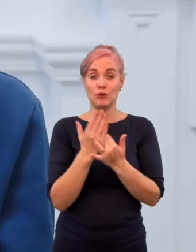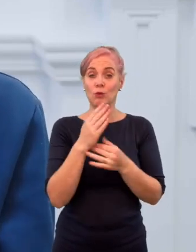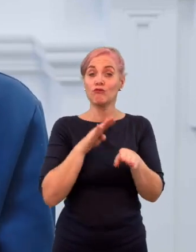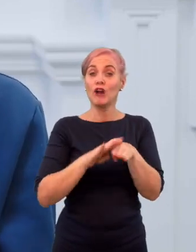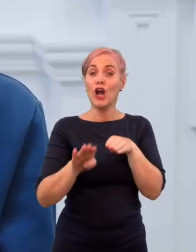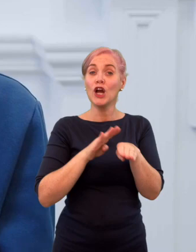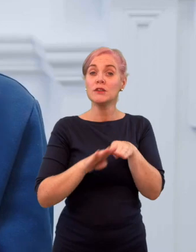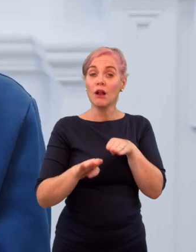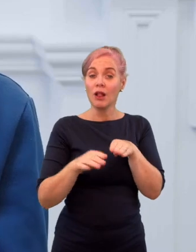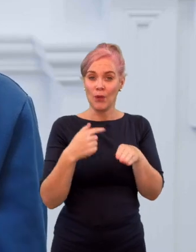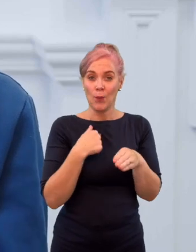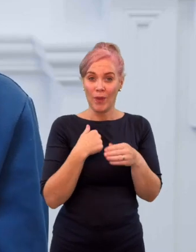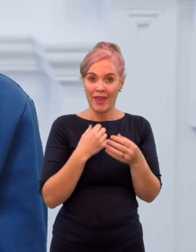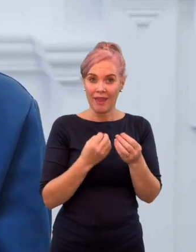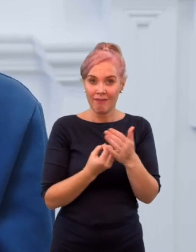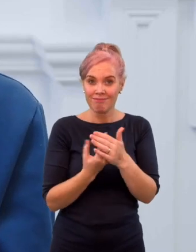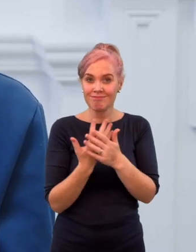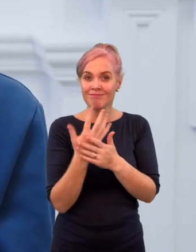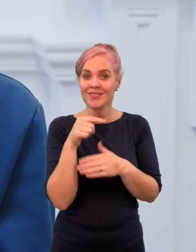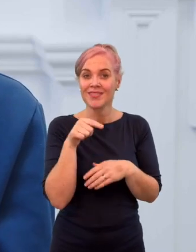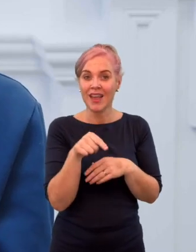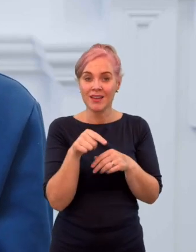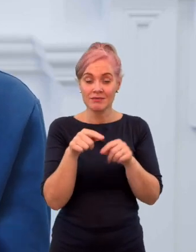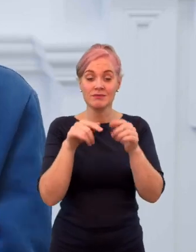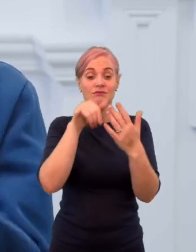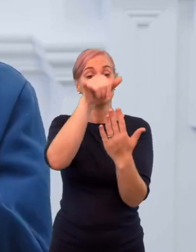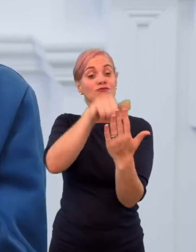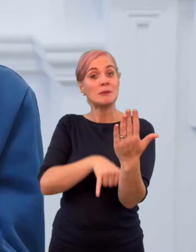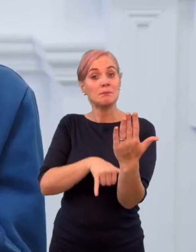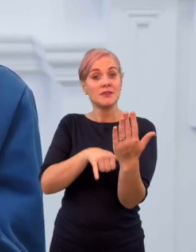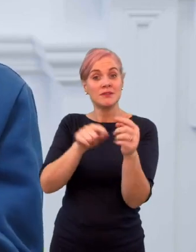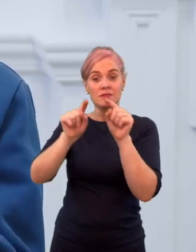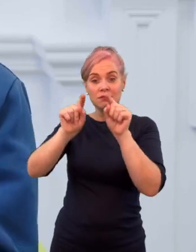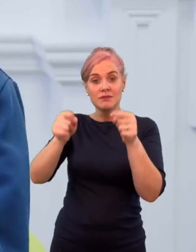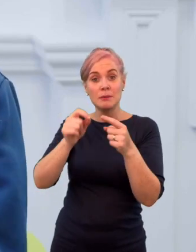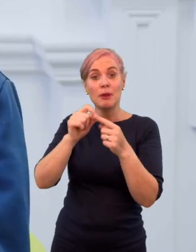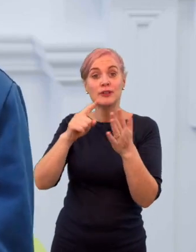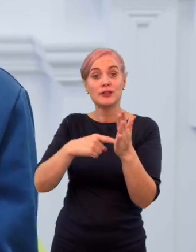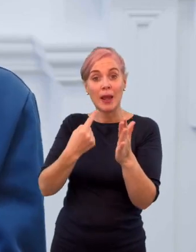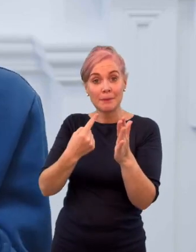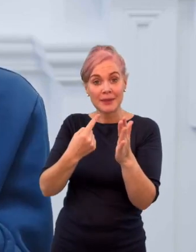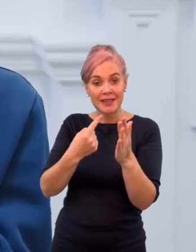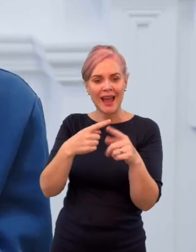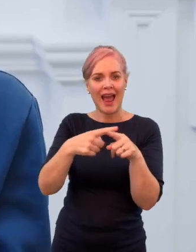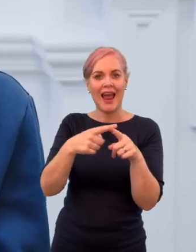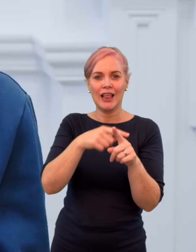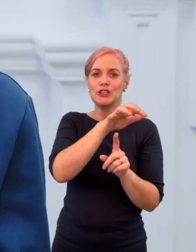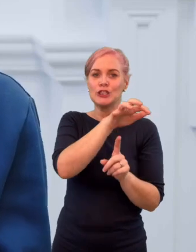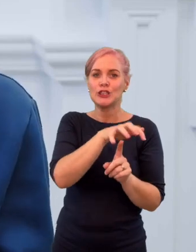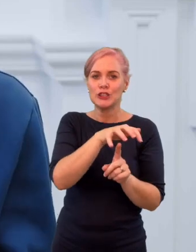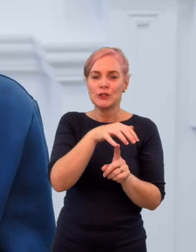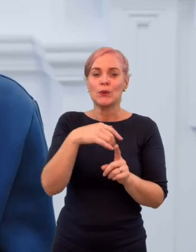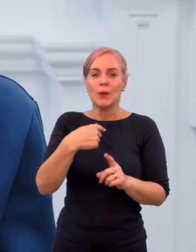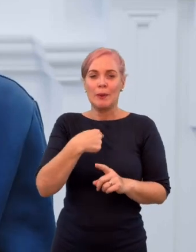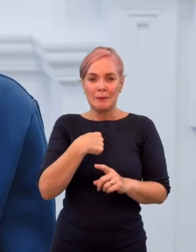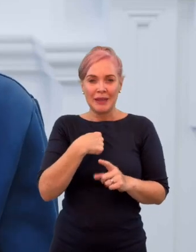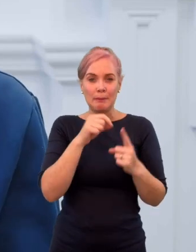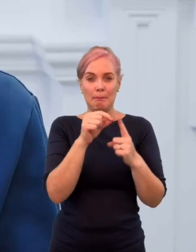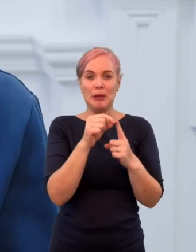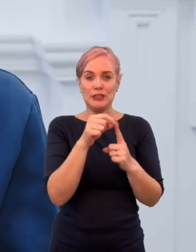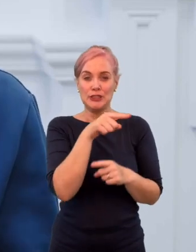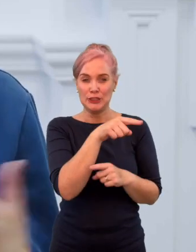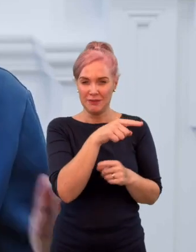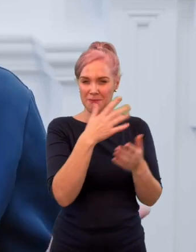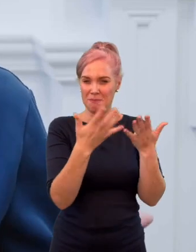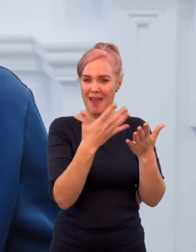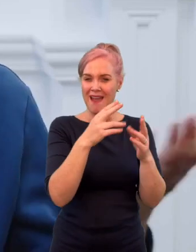that in rehearsal, actually. So in the script, it says in brackets in Punjabi, but the actual script itself is in English. And so me